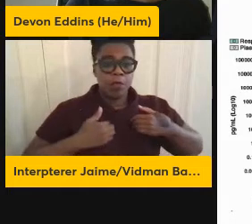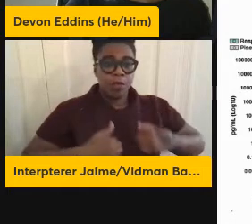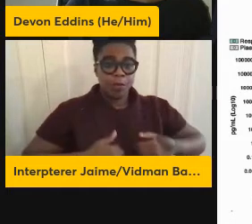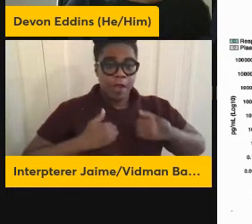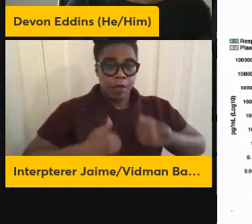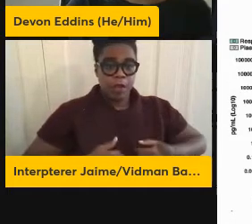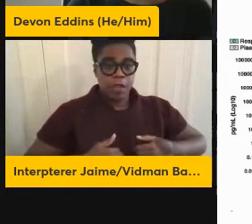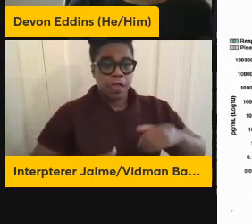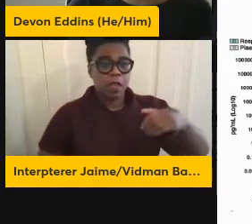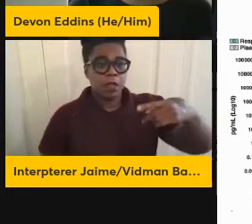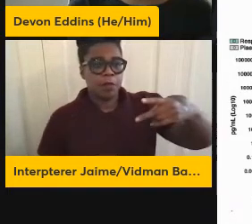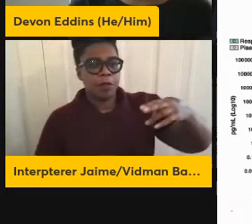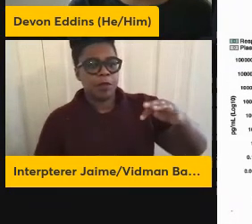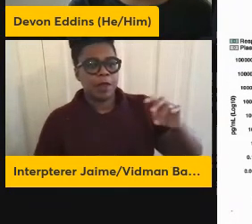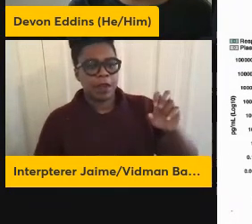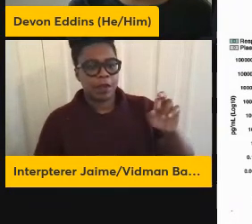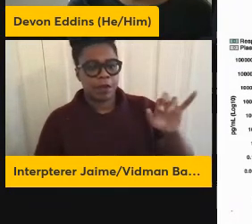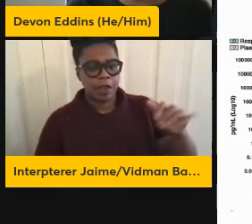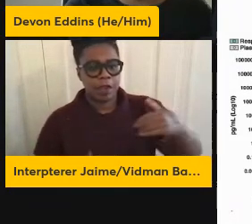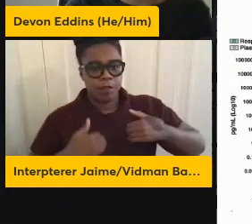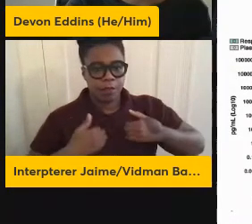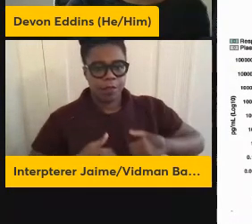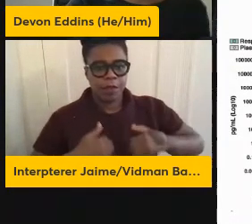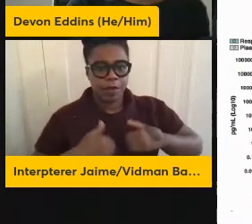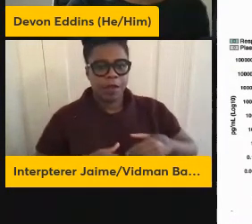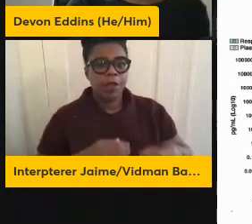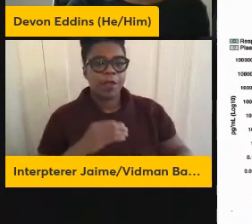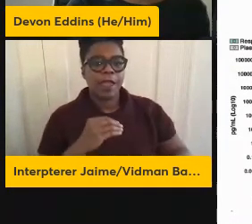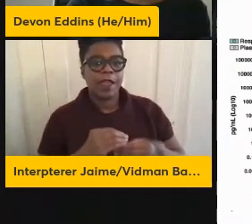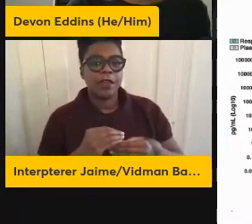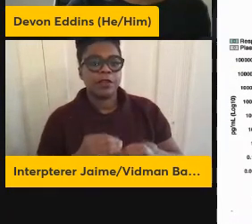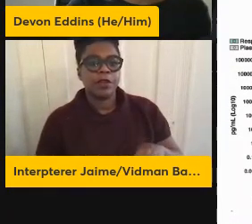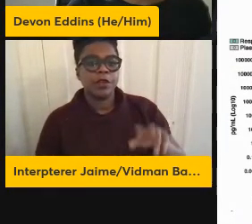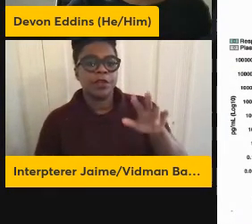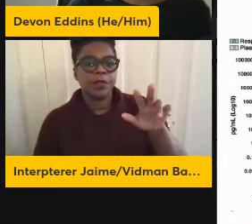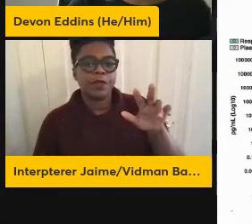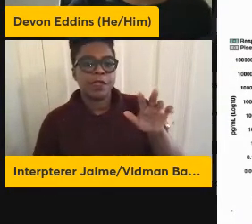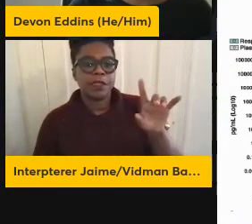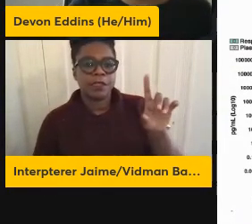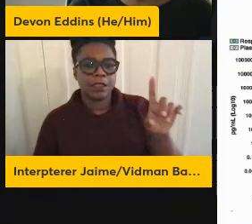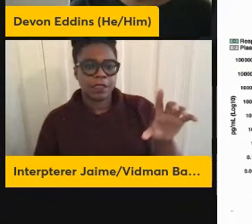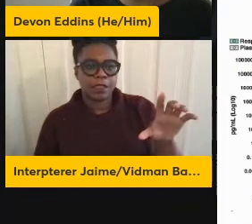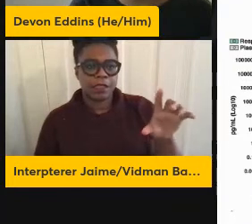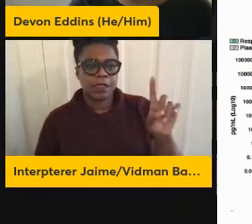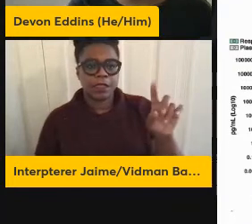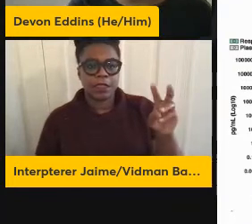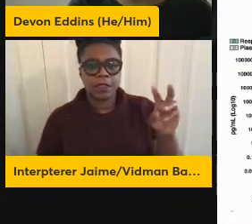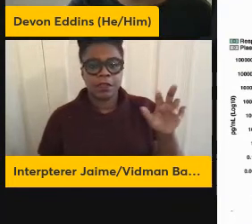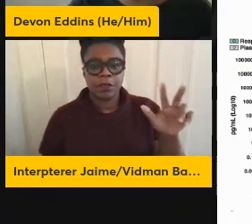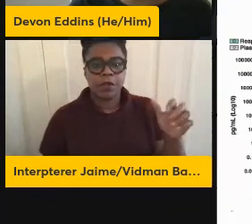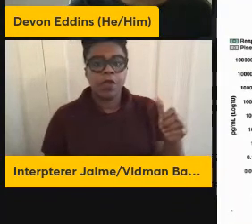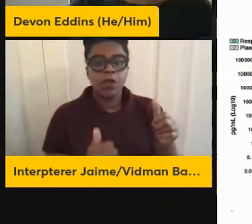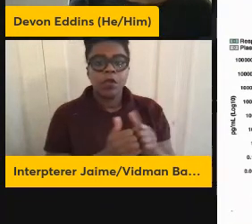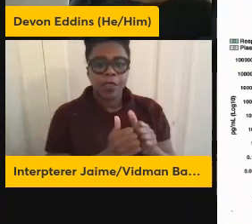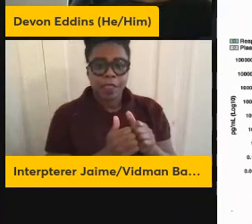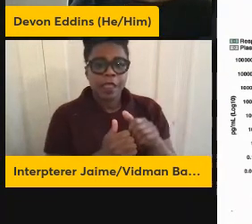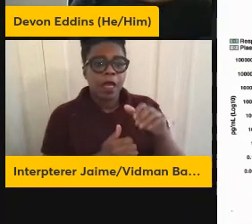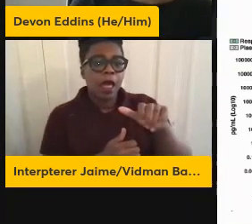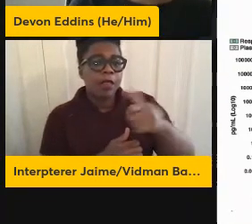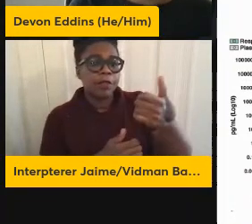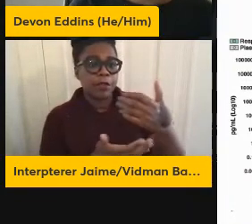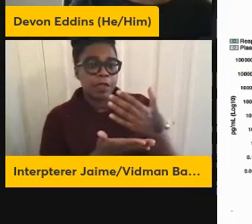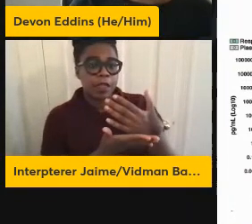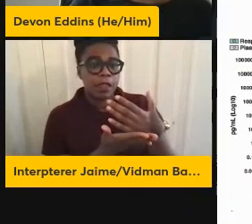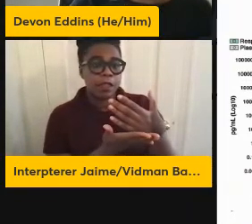we had extracellular CD63 or LAMP3 along with extracellular neutrophil elastase in the panel.